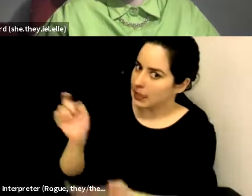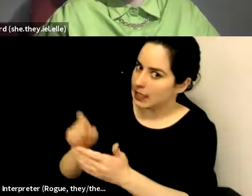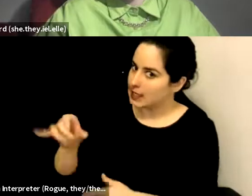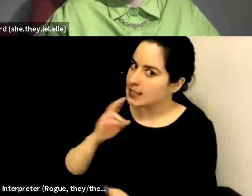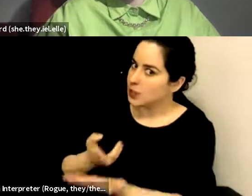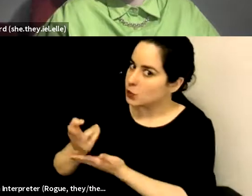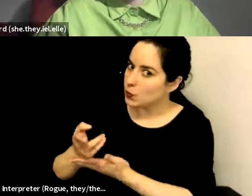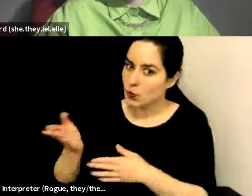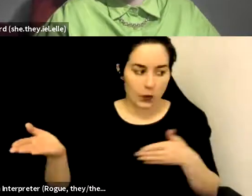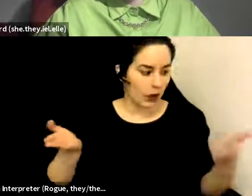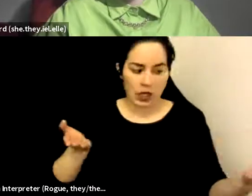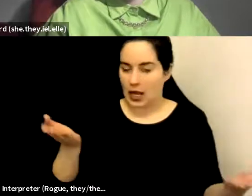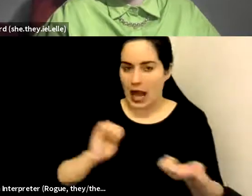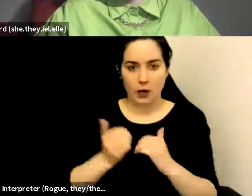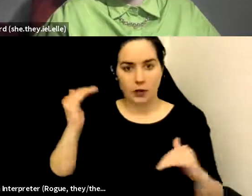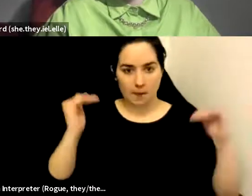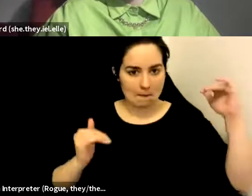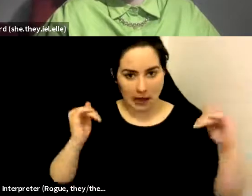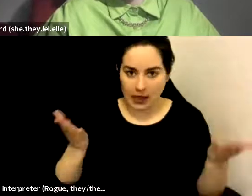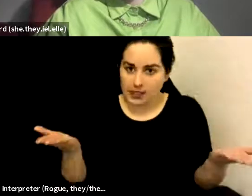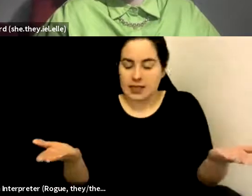It's always a hard one.